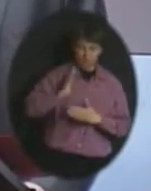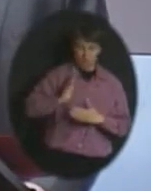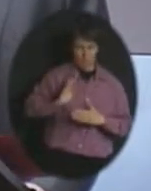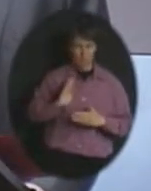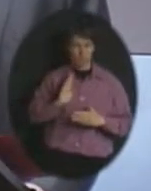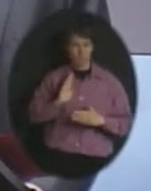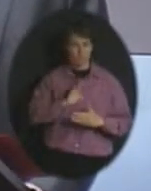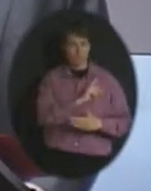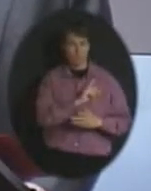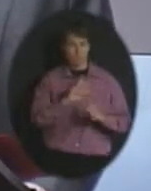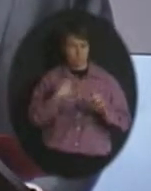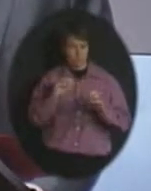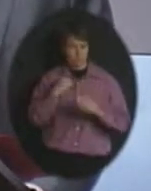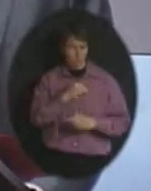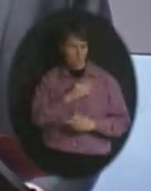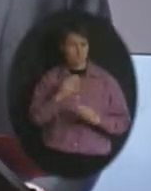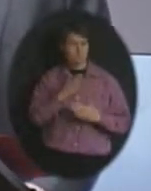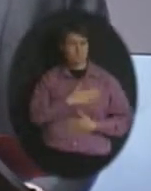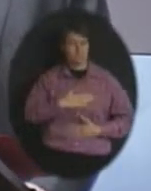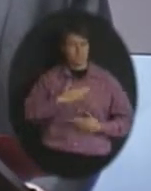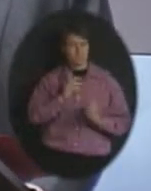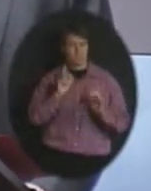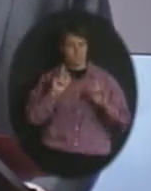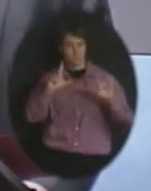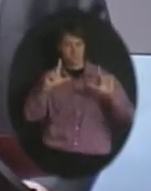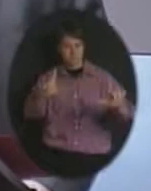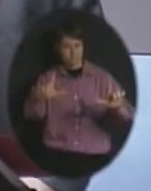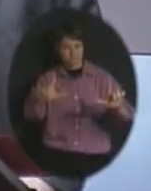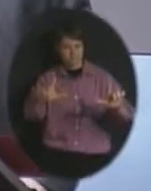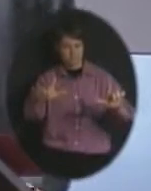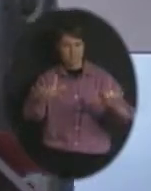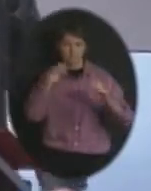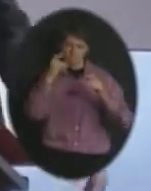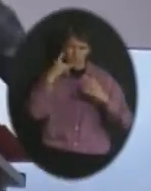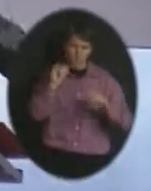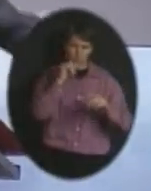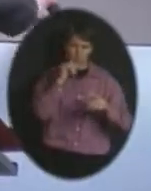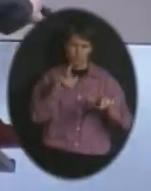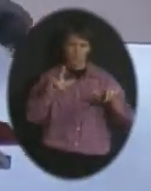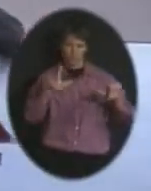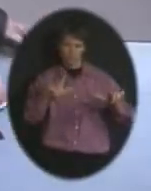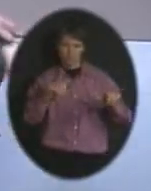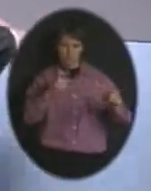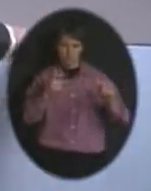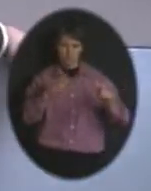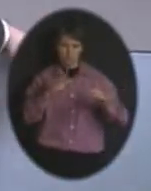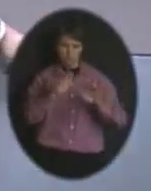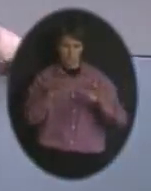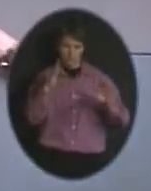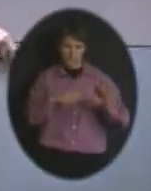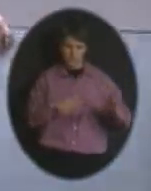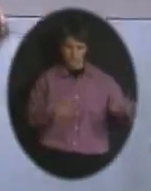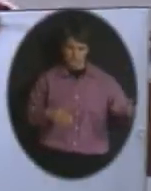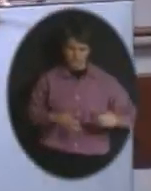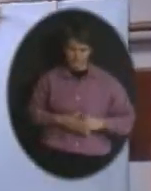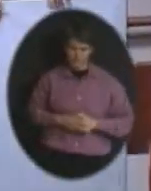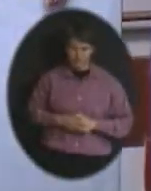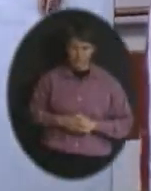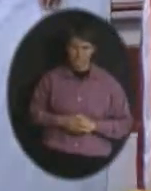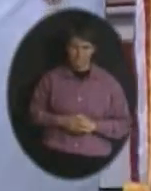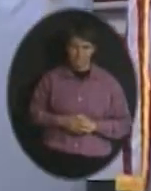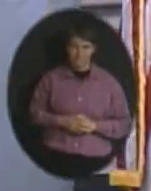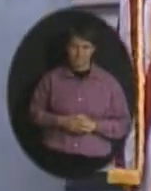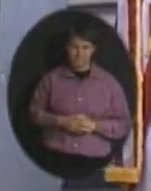School District, I'm pleased to provide this permanent recording that will hang outside the main door of this boardroom. Good. Very cool.